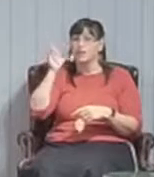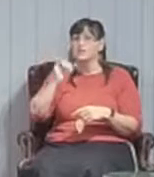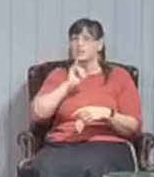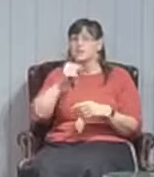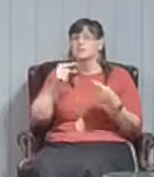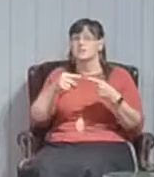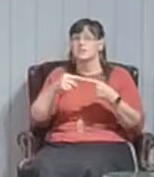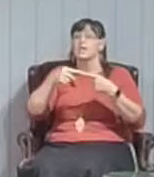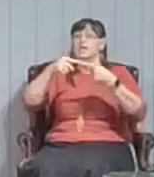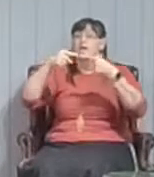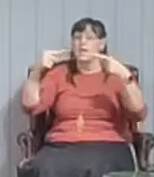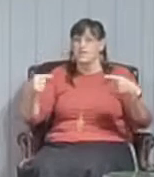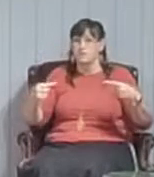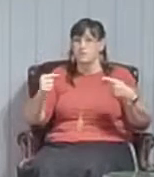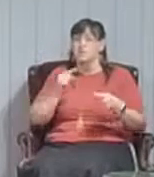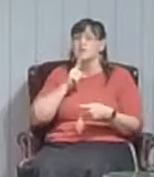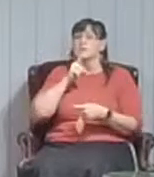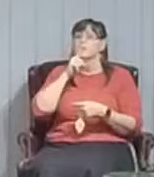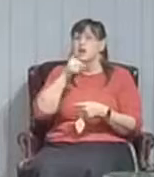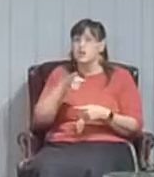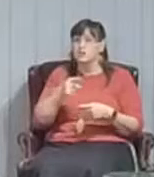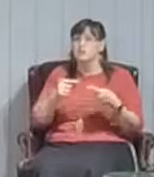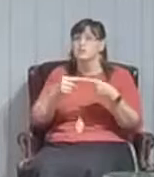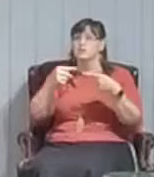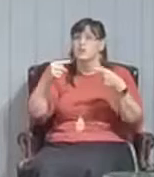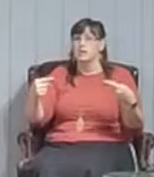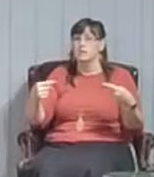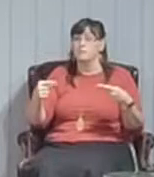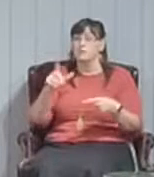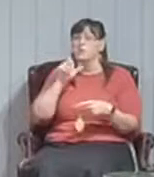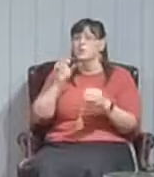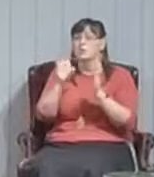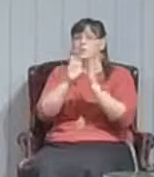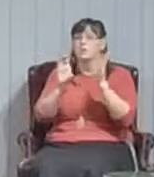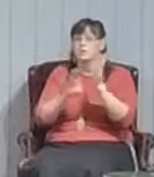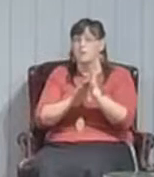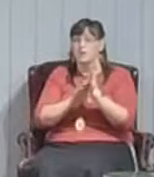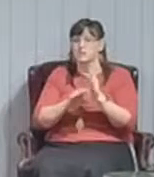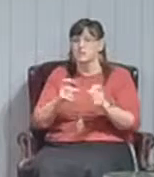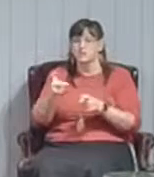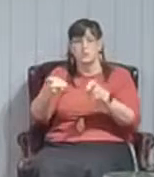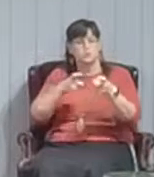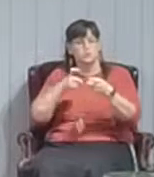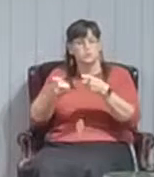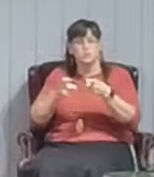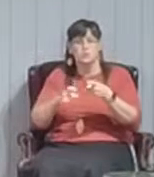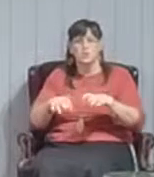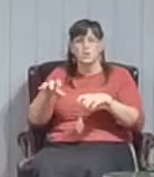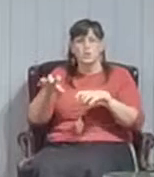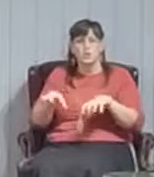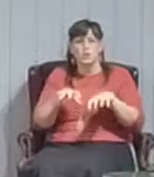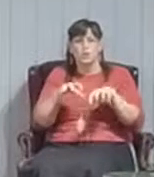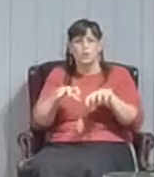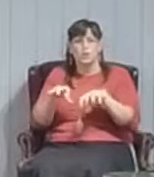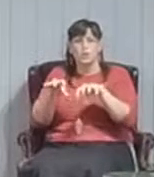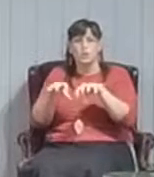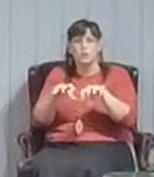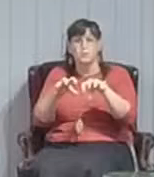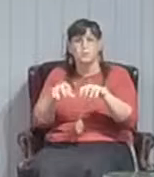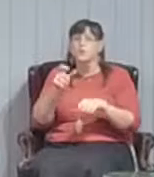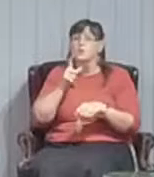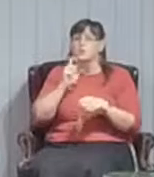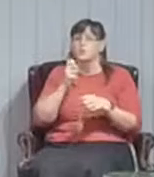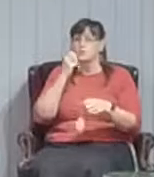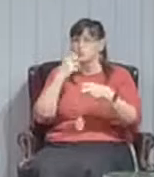an actual enemy, who commands an army, who